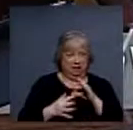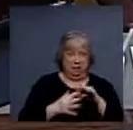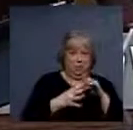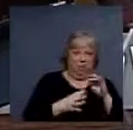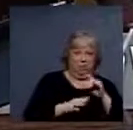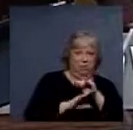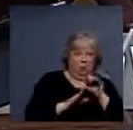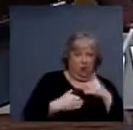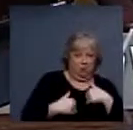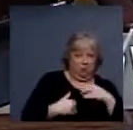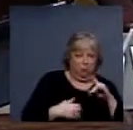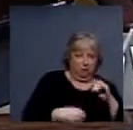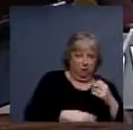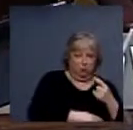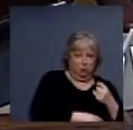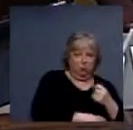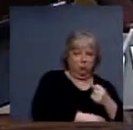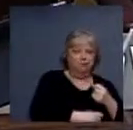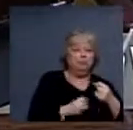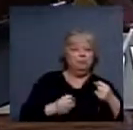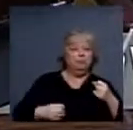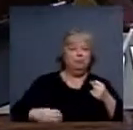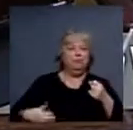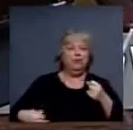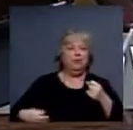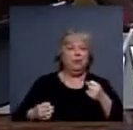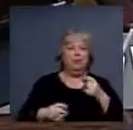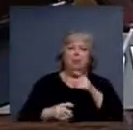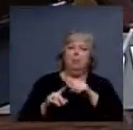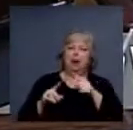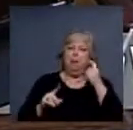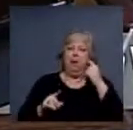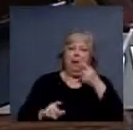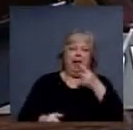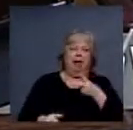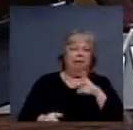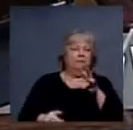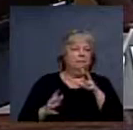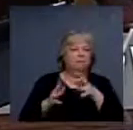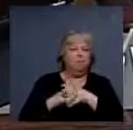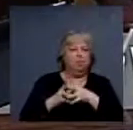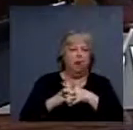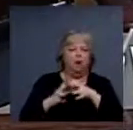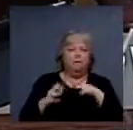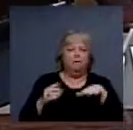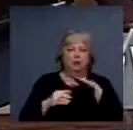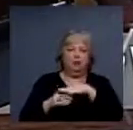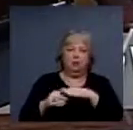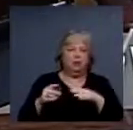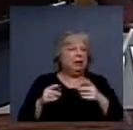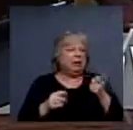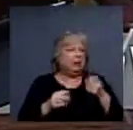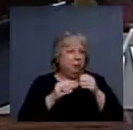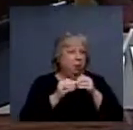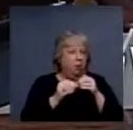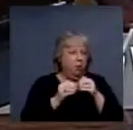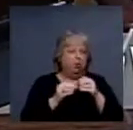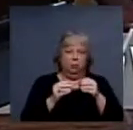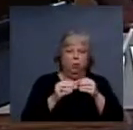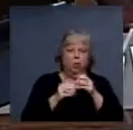dogs, but half a football field. More. Or more. A little bit more. A little bit